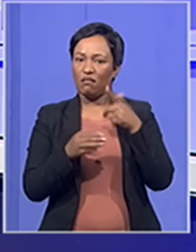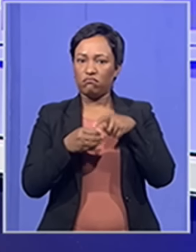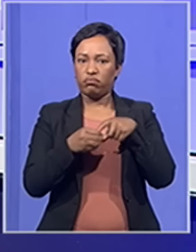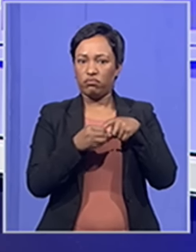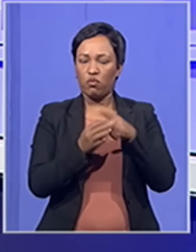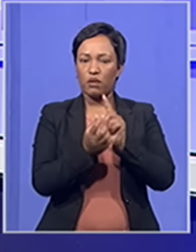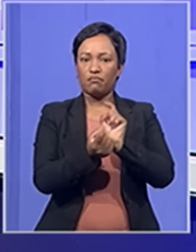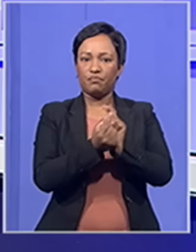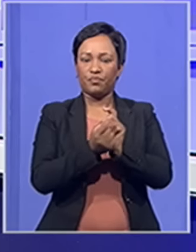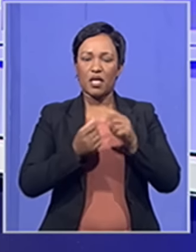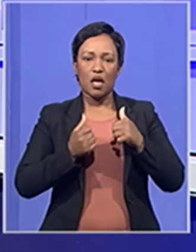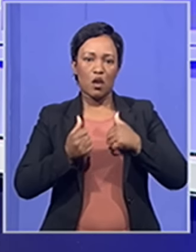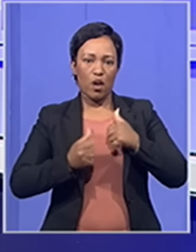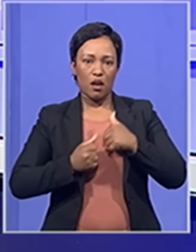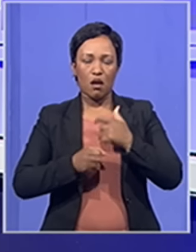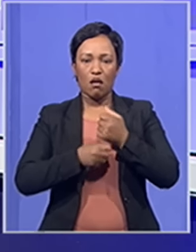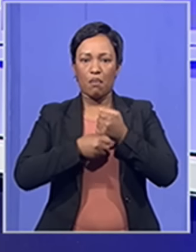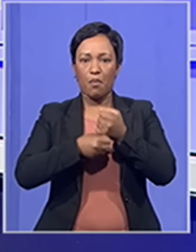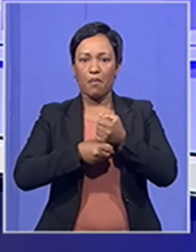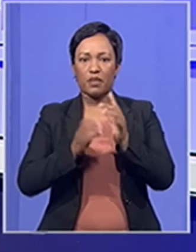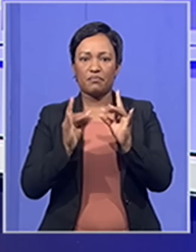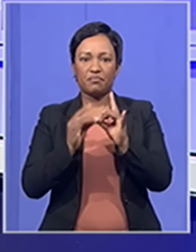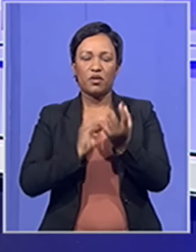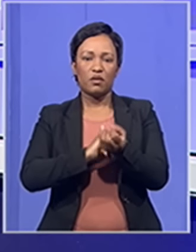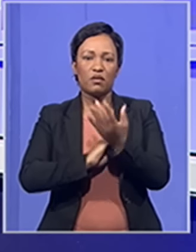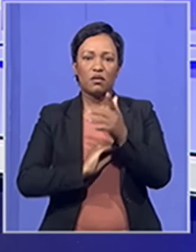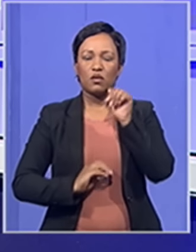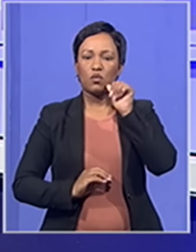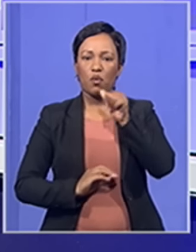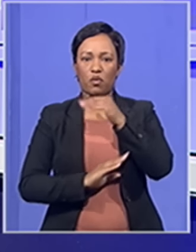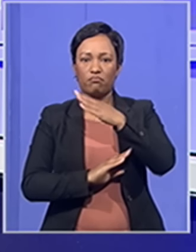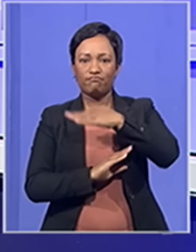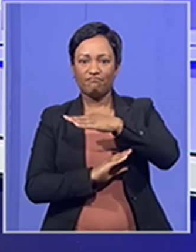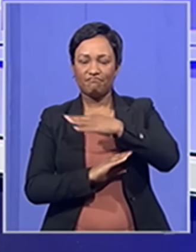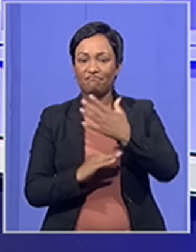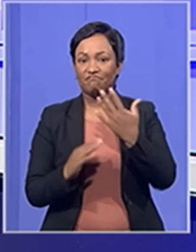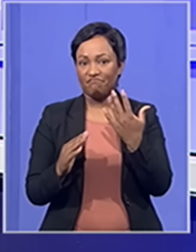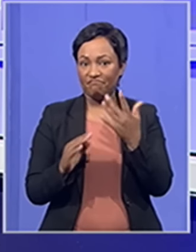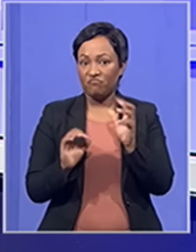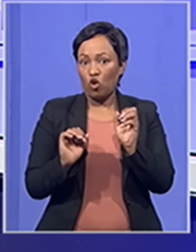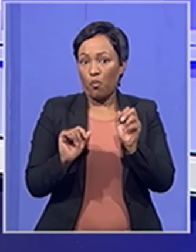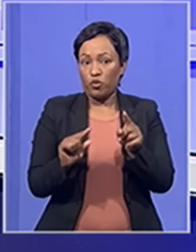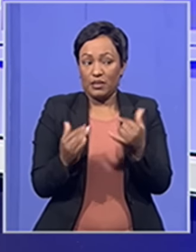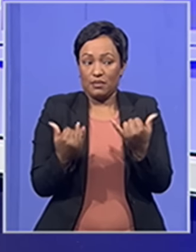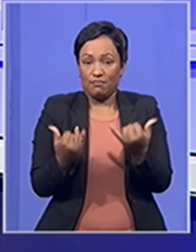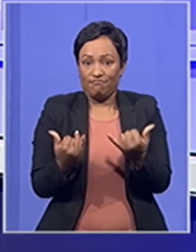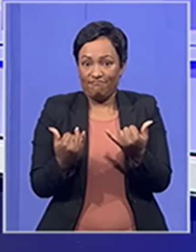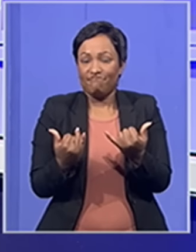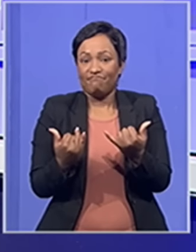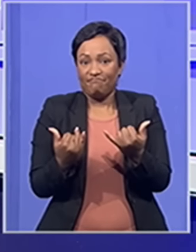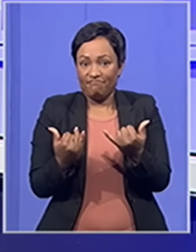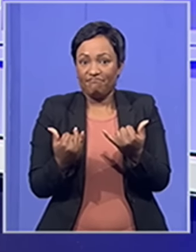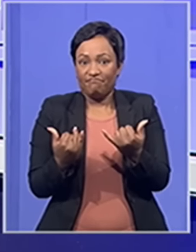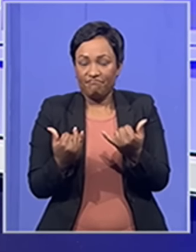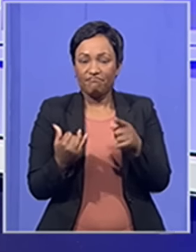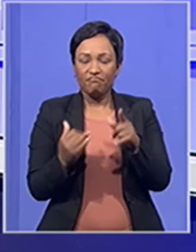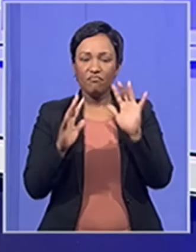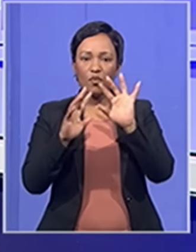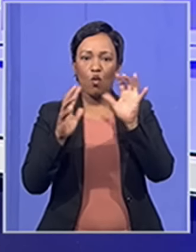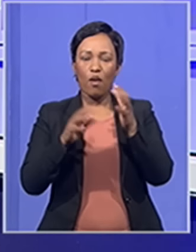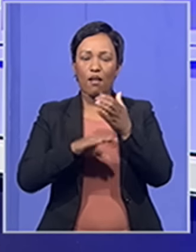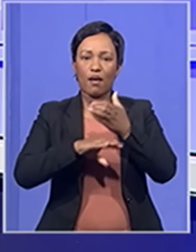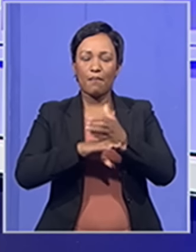Rwanda ka kwa Mbombela Stadium kwa Mpumalanga ka moso mo maitsiboeng. Tšhono ya Bafana ya go ka qualifela sejana sa lefatshe sa